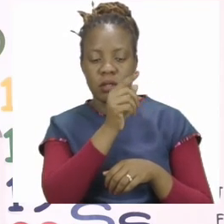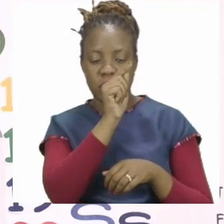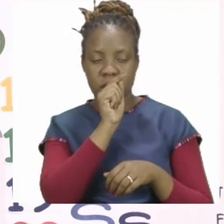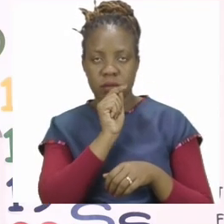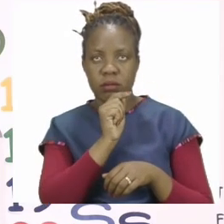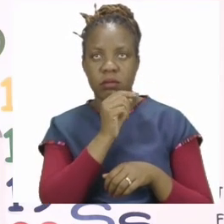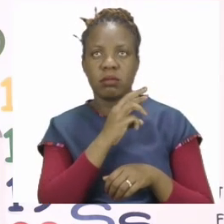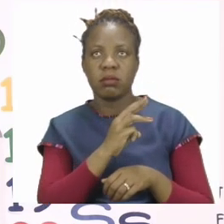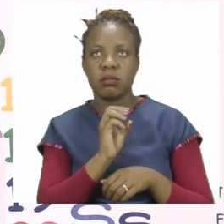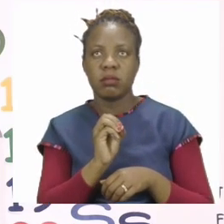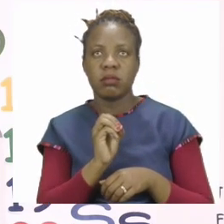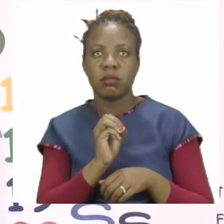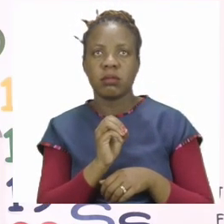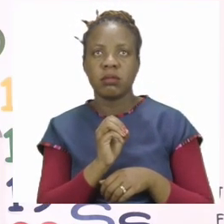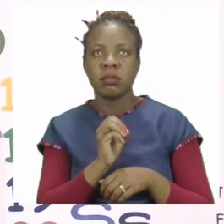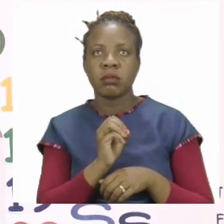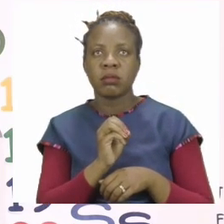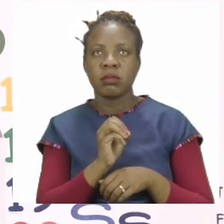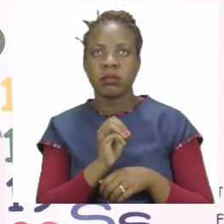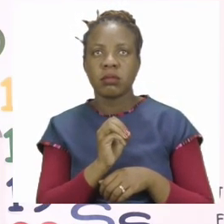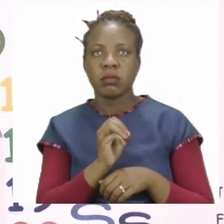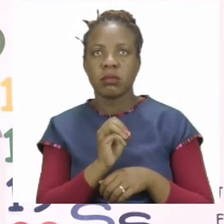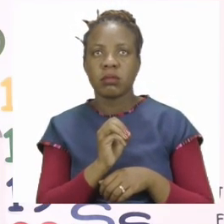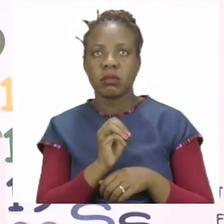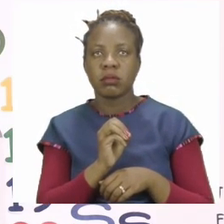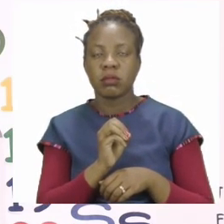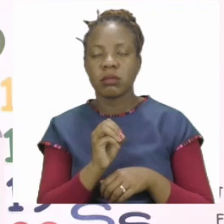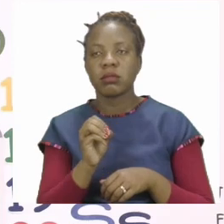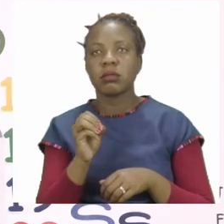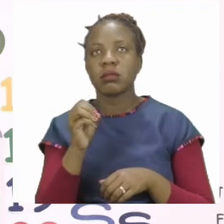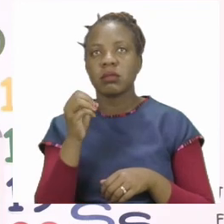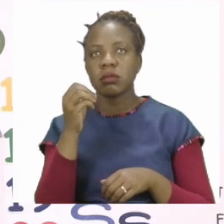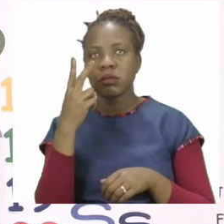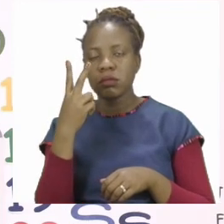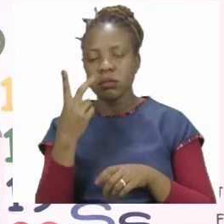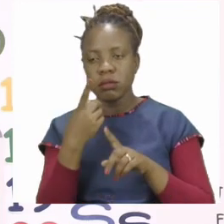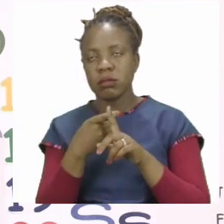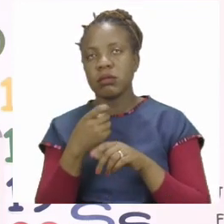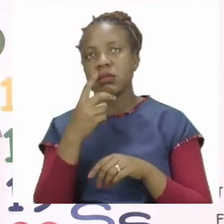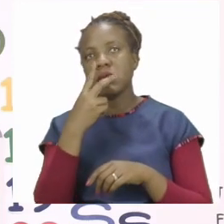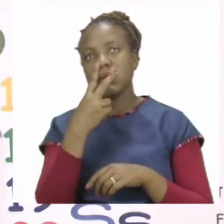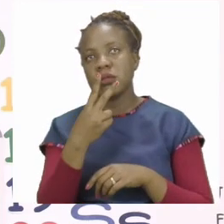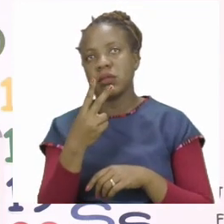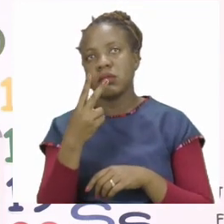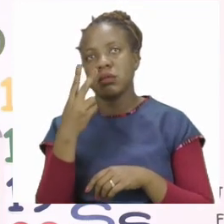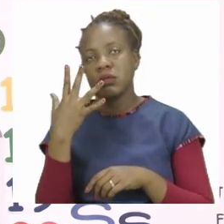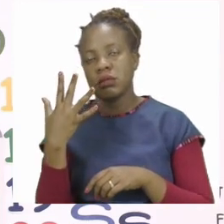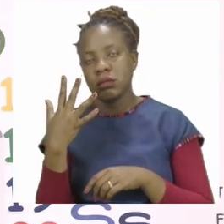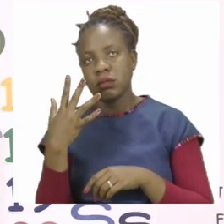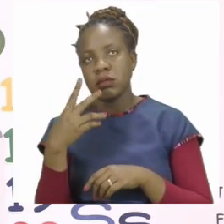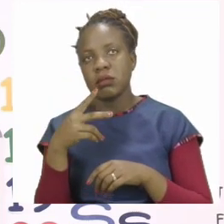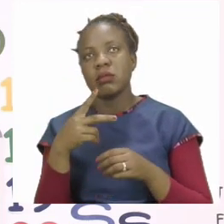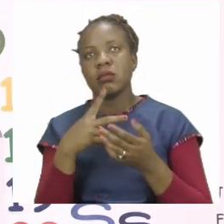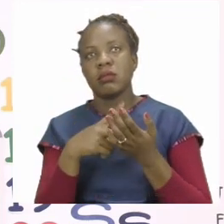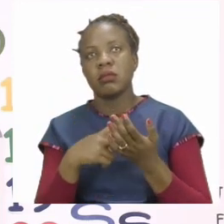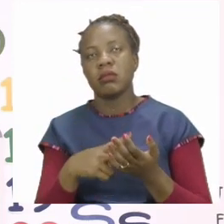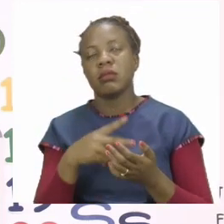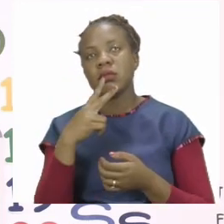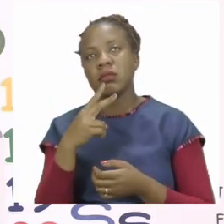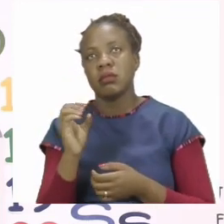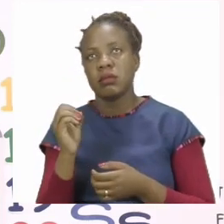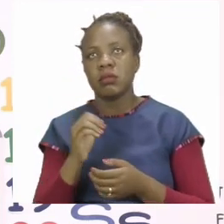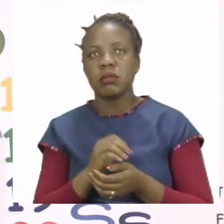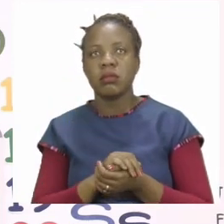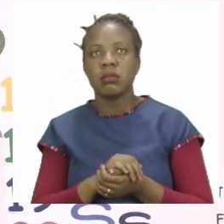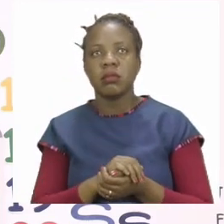30. And the 2 from 25, the value is 20. So